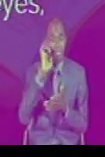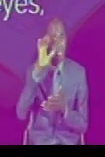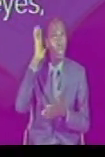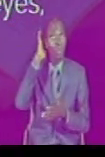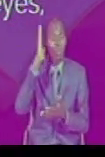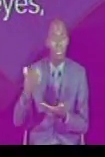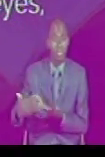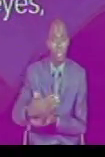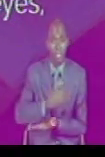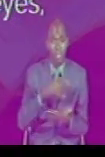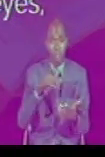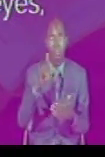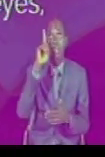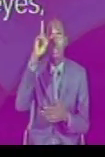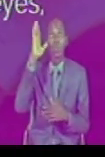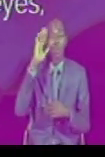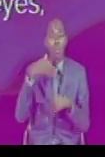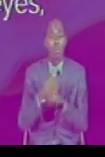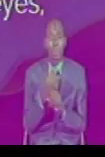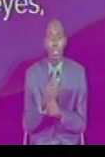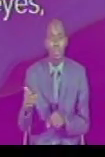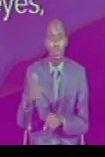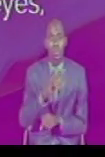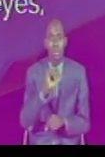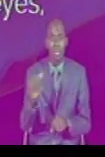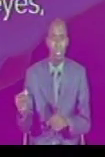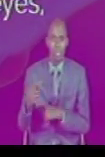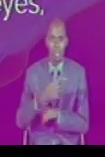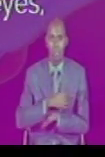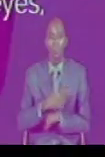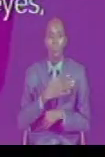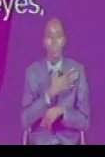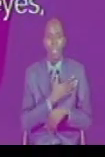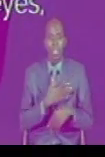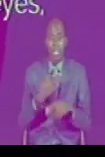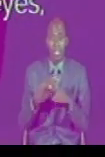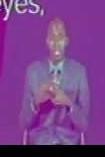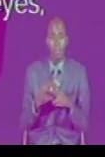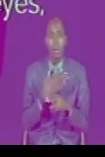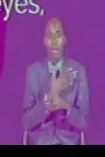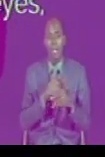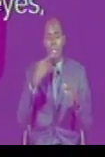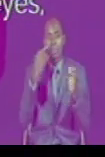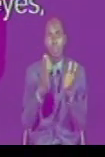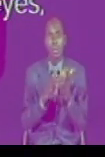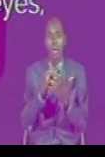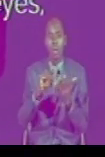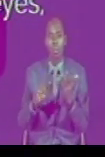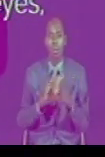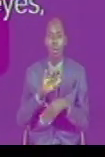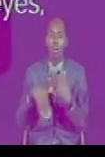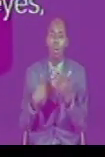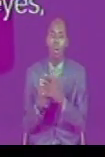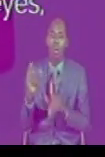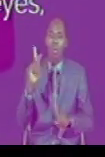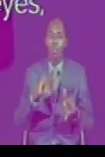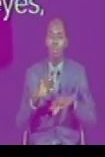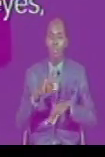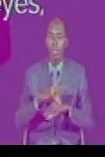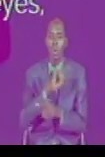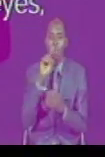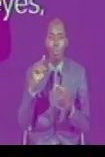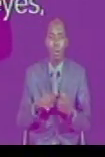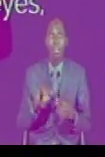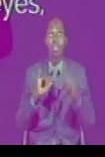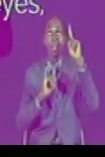make you a name. And he prays among all people of the earth, when I turn back your captivity before